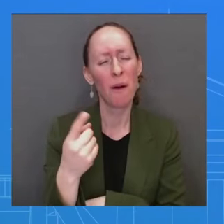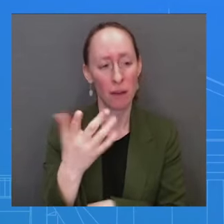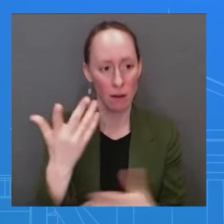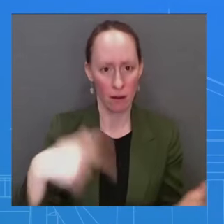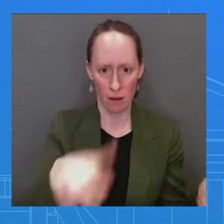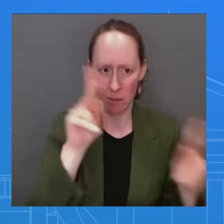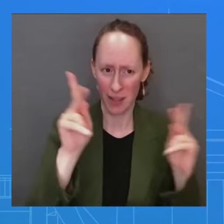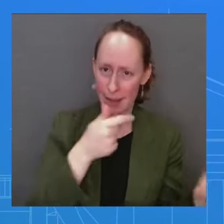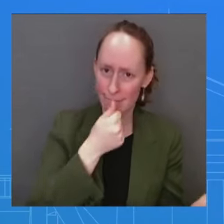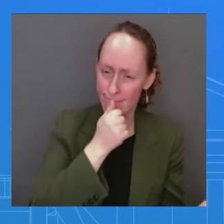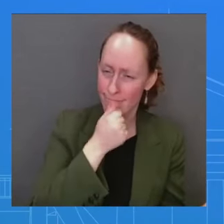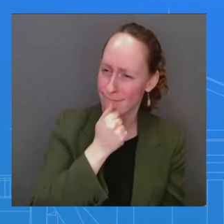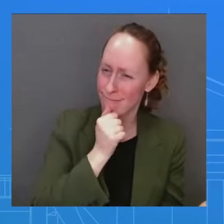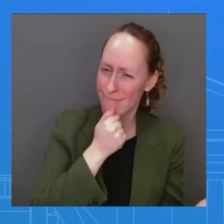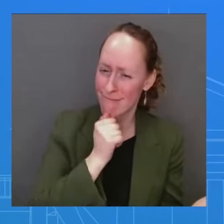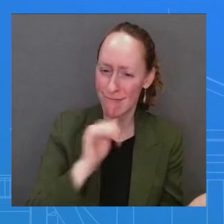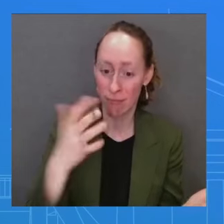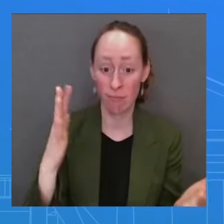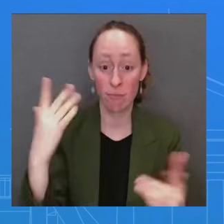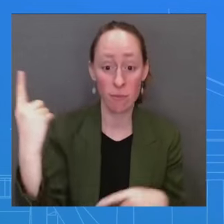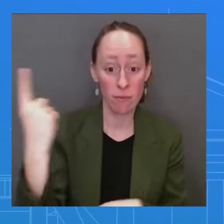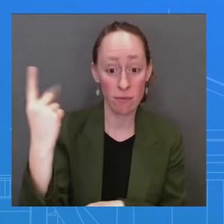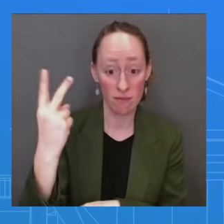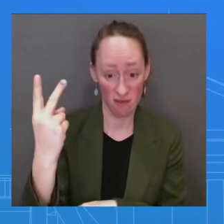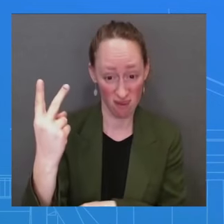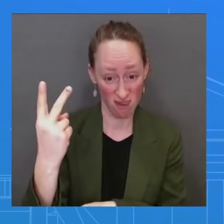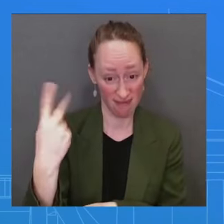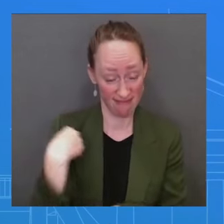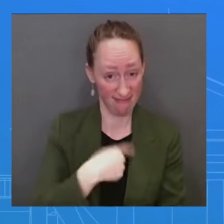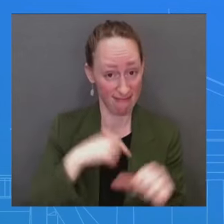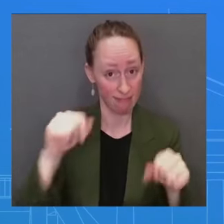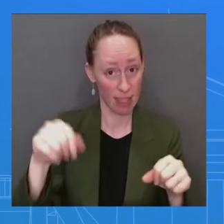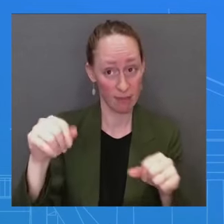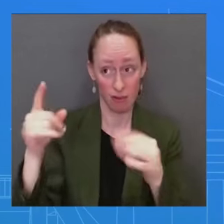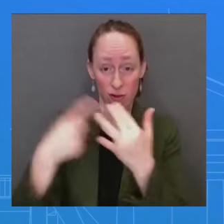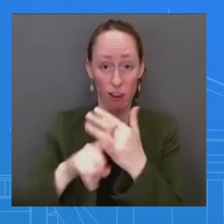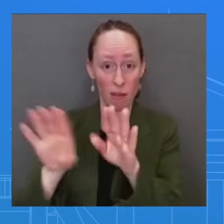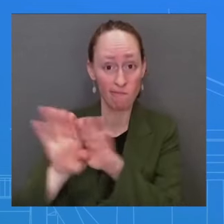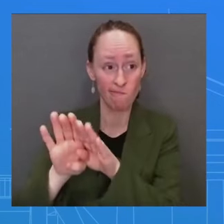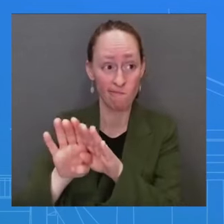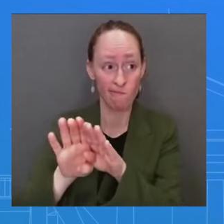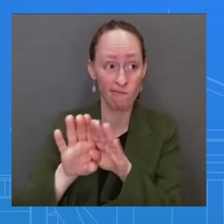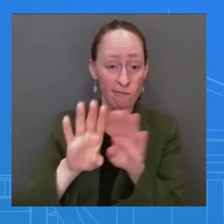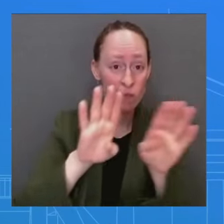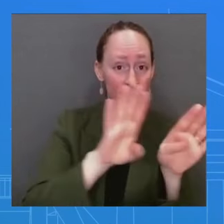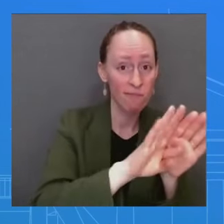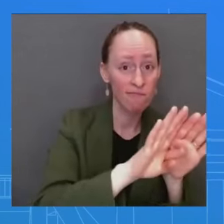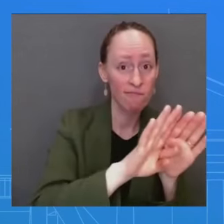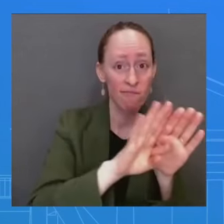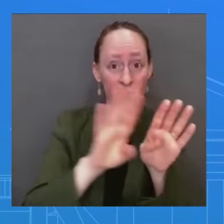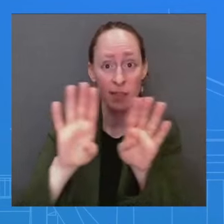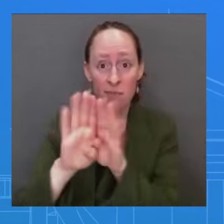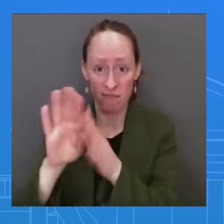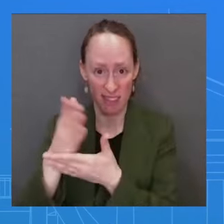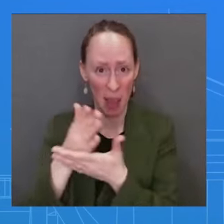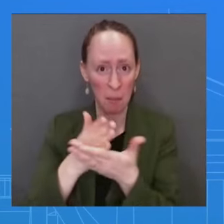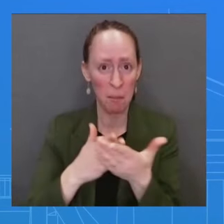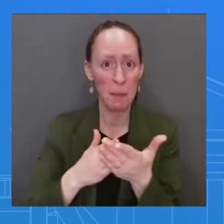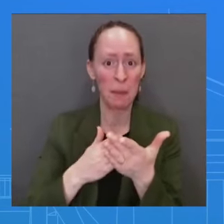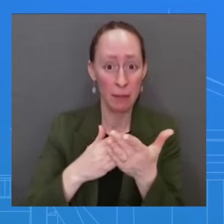partial shutdown. That's not what we should be doing for the American people. We should be delivering on these programs that they need, that are